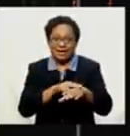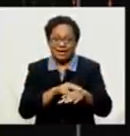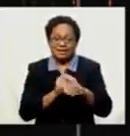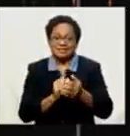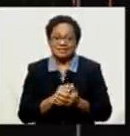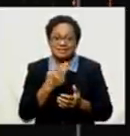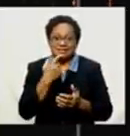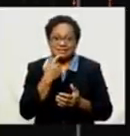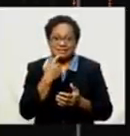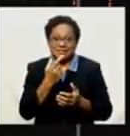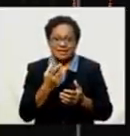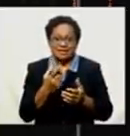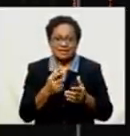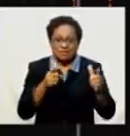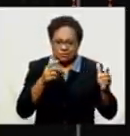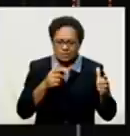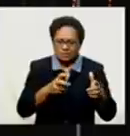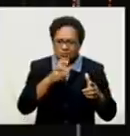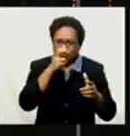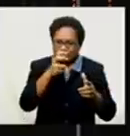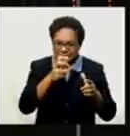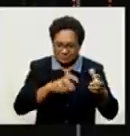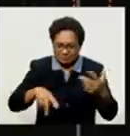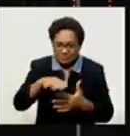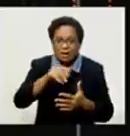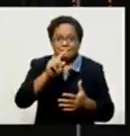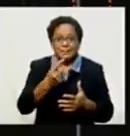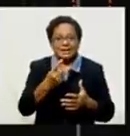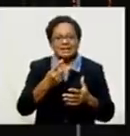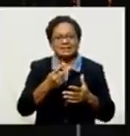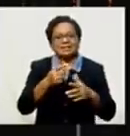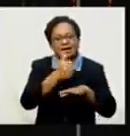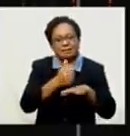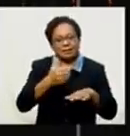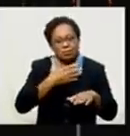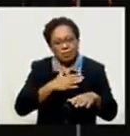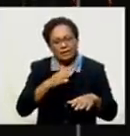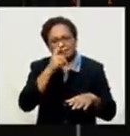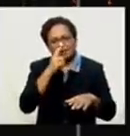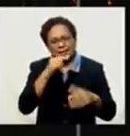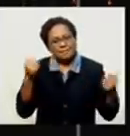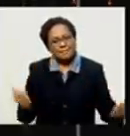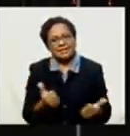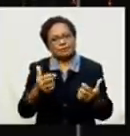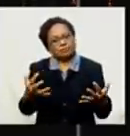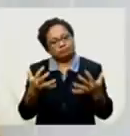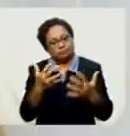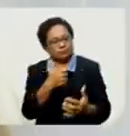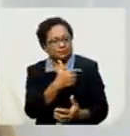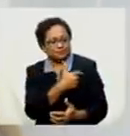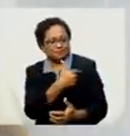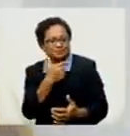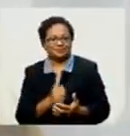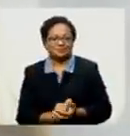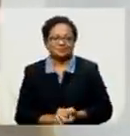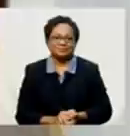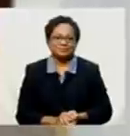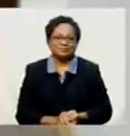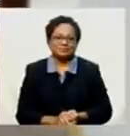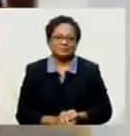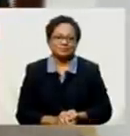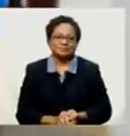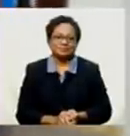the Ministry of Health is ensuring that they get as many people as possible vaccinated. Lina Rees reports.